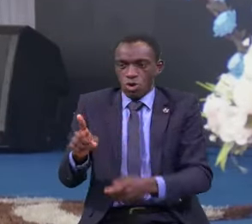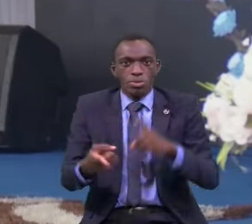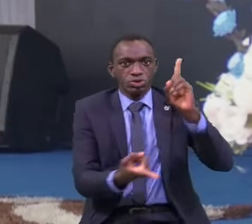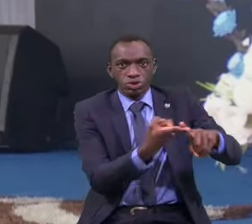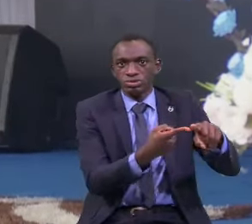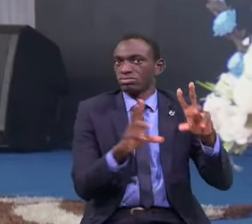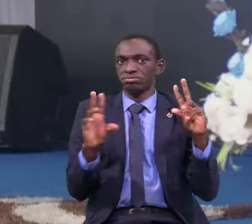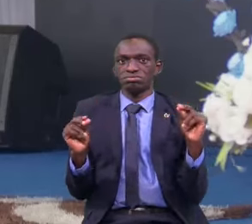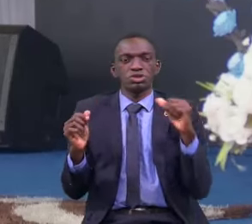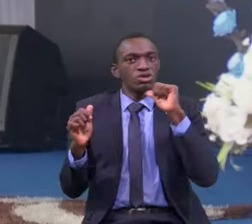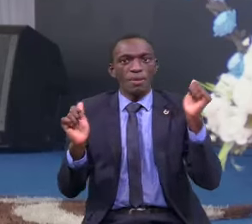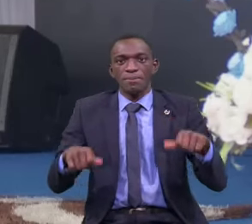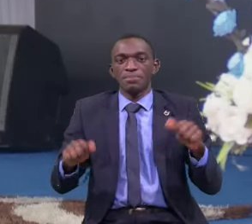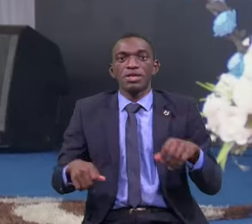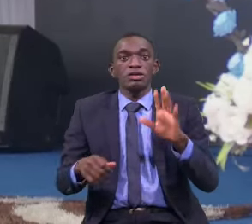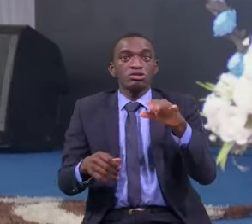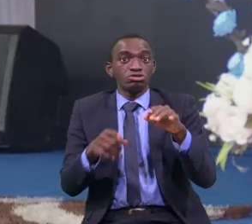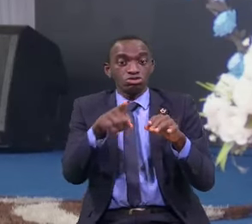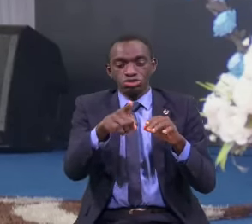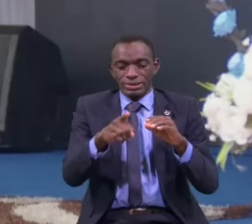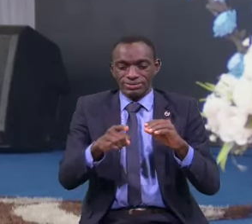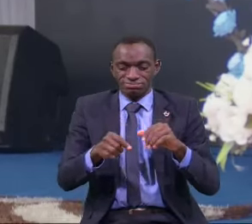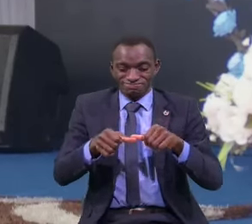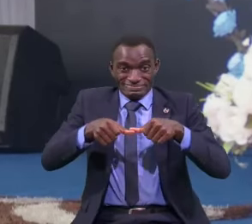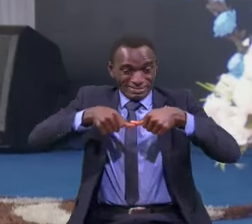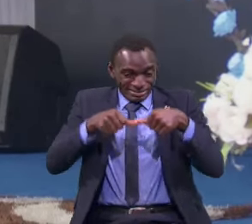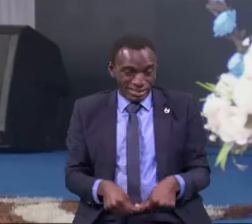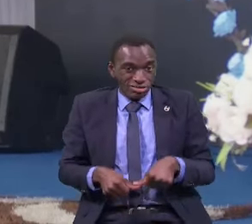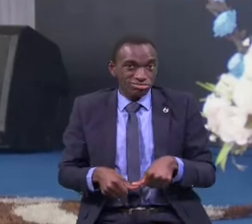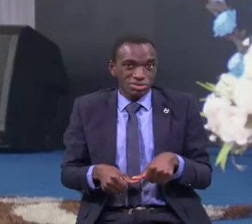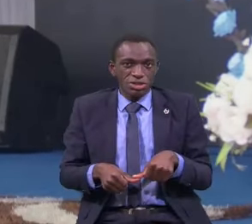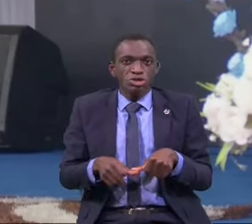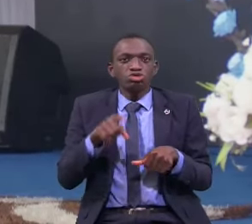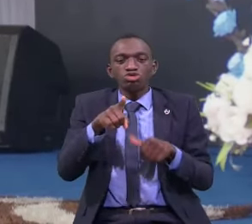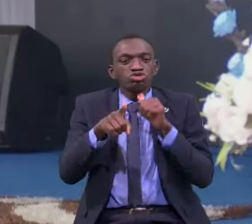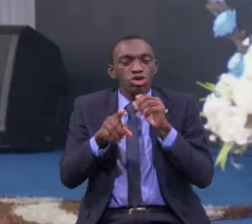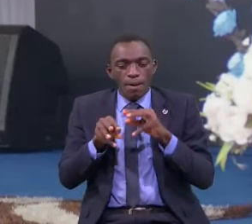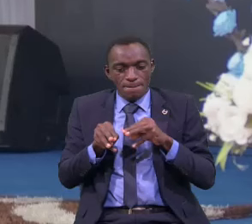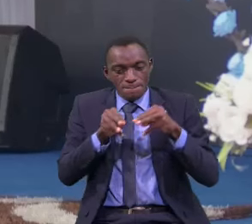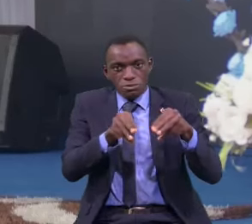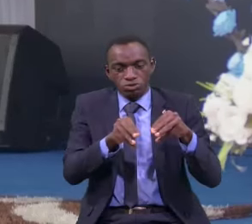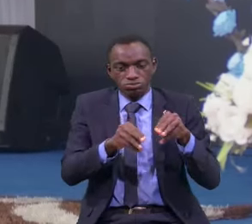If you are stagnant, you are not going from one place to the other.